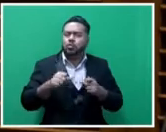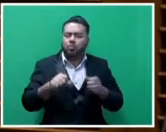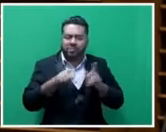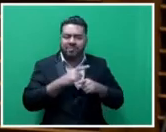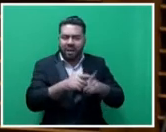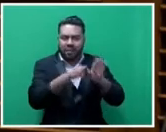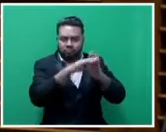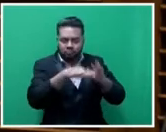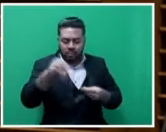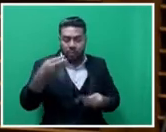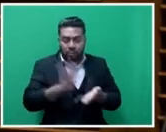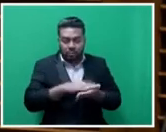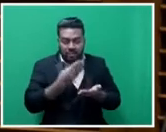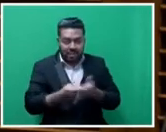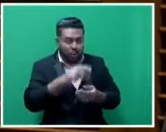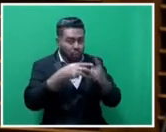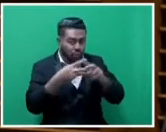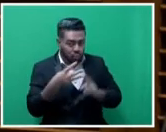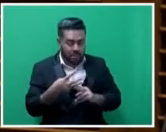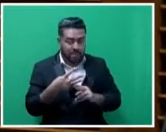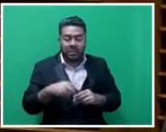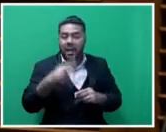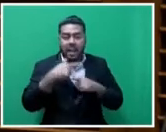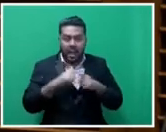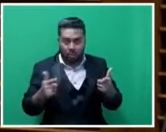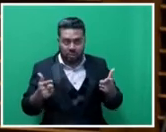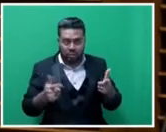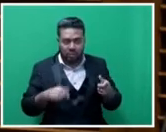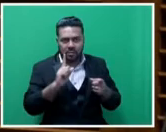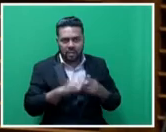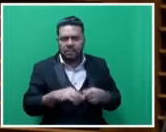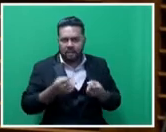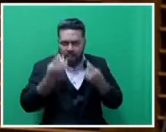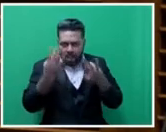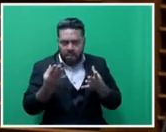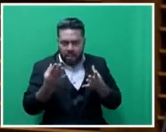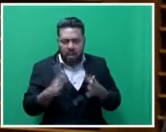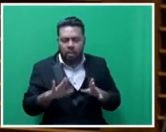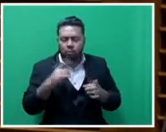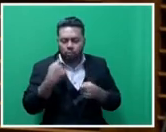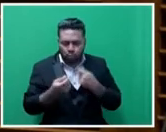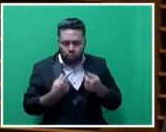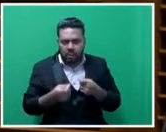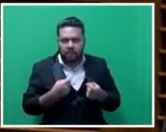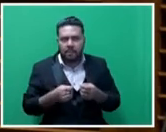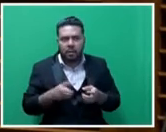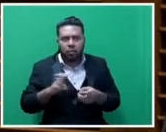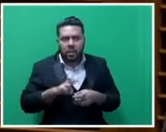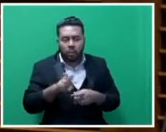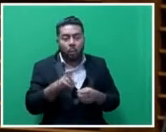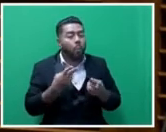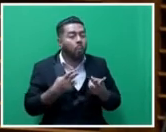actually been translated into 3 vernacular languages and is available on the Ministry of Commerce, Trade and Tourism Transport